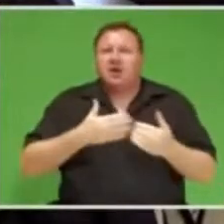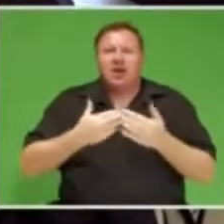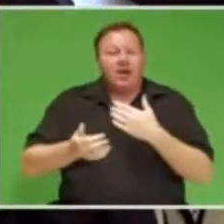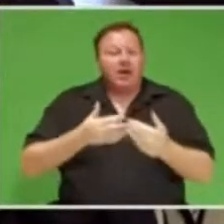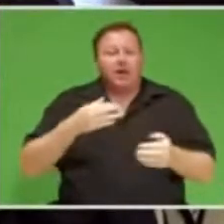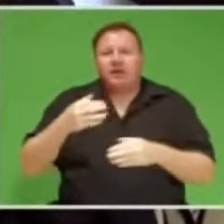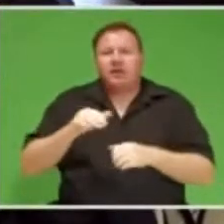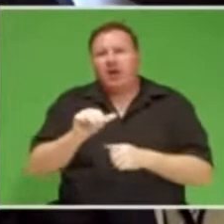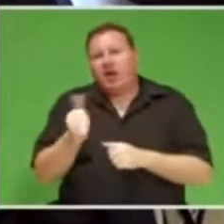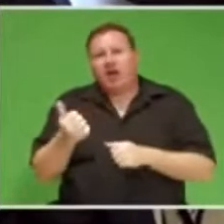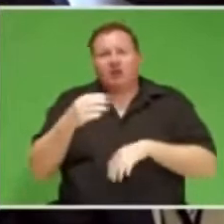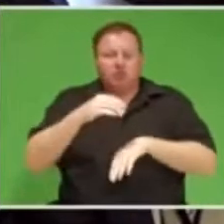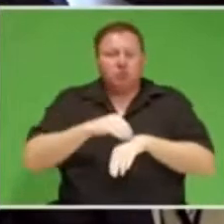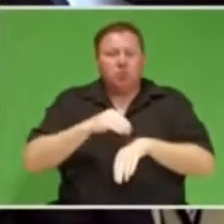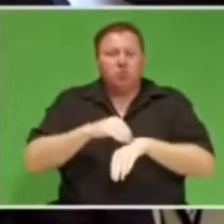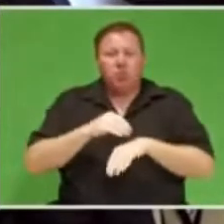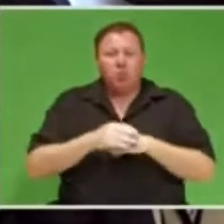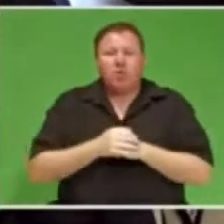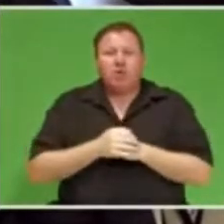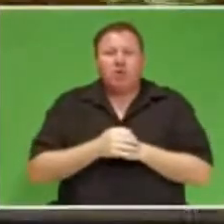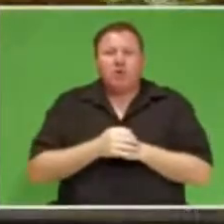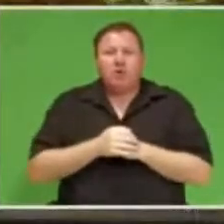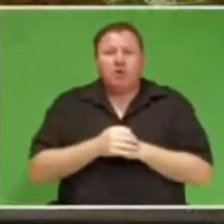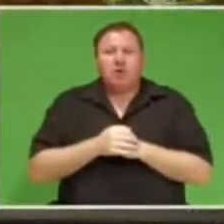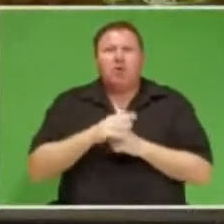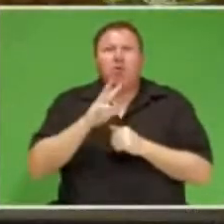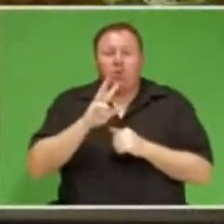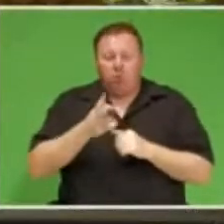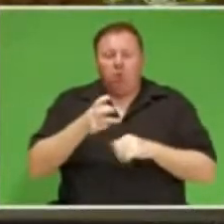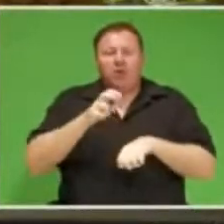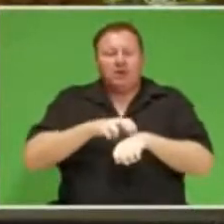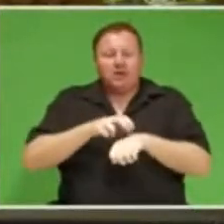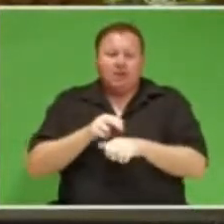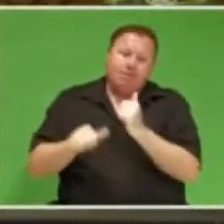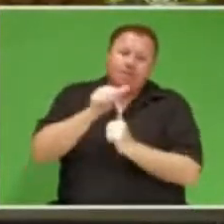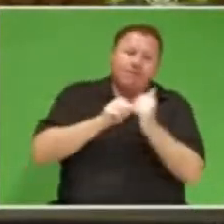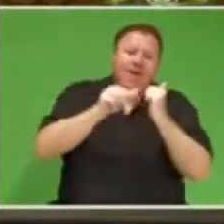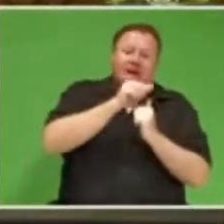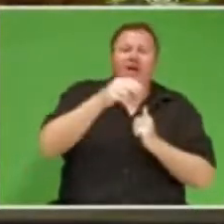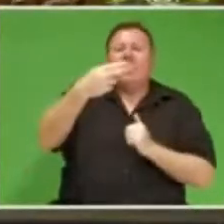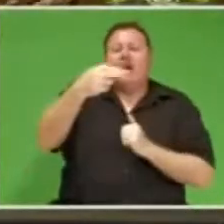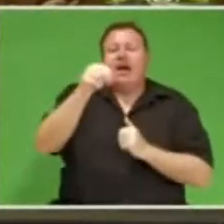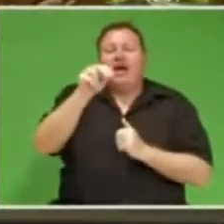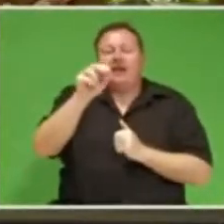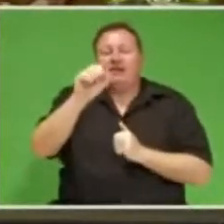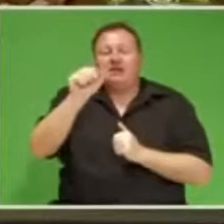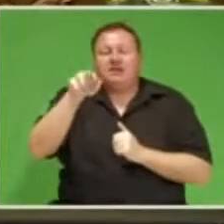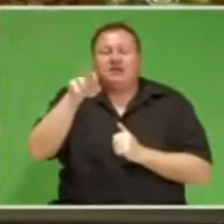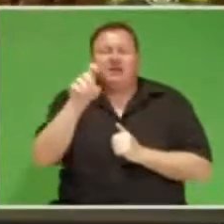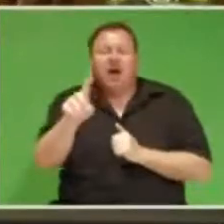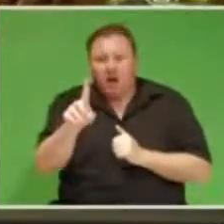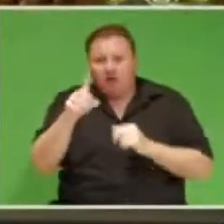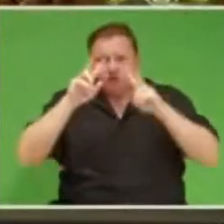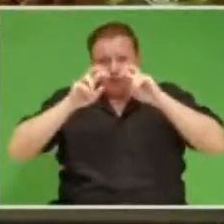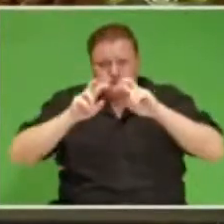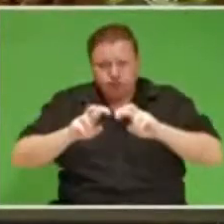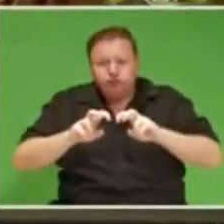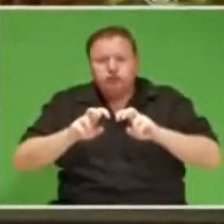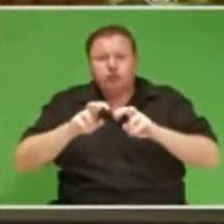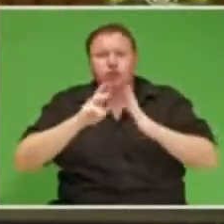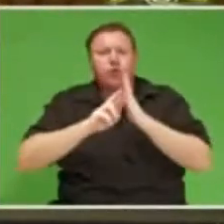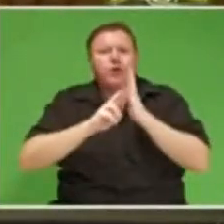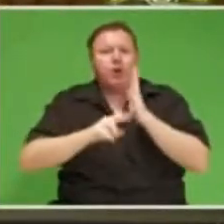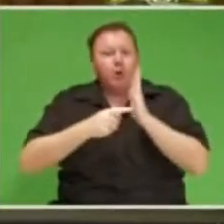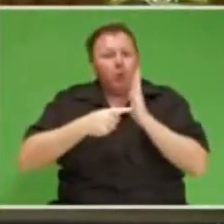now, we will have to go back to the Hansard and go to the